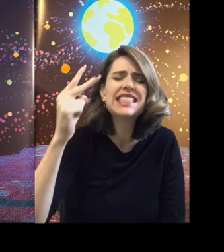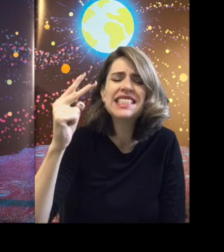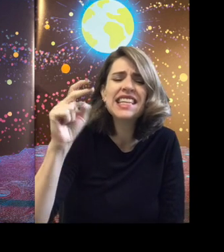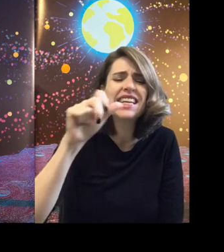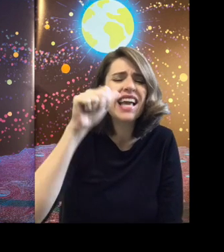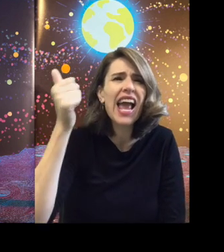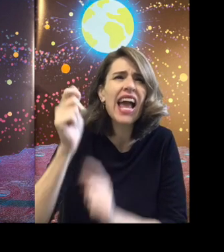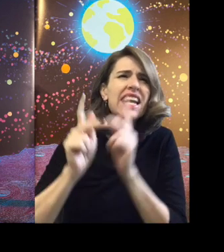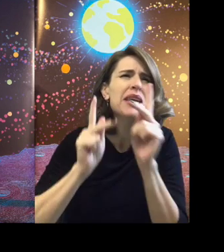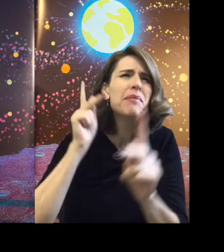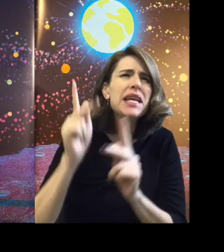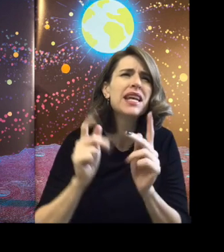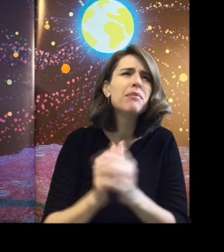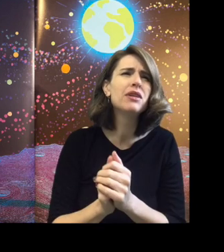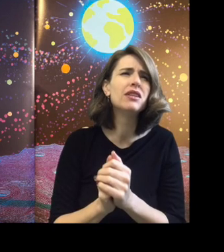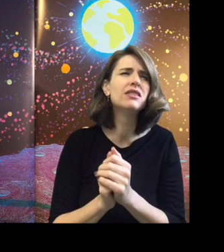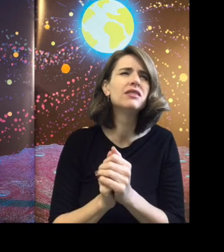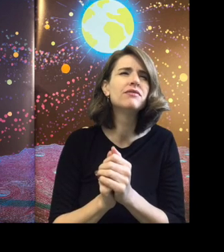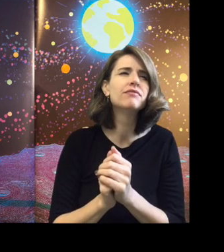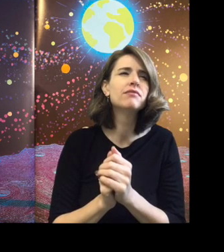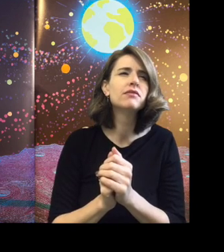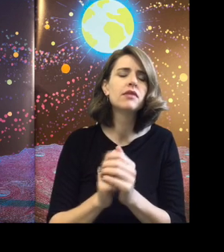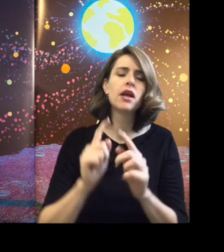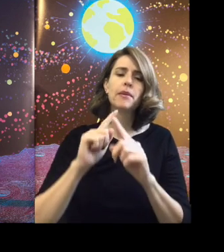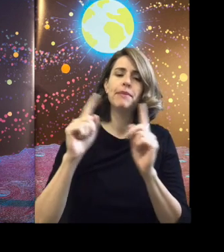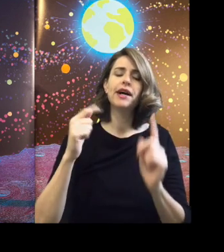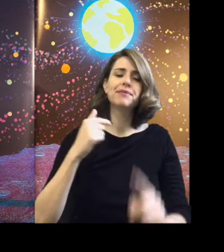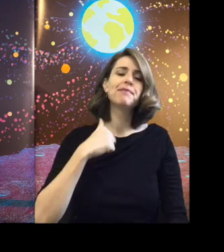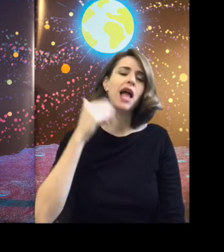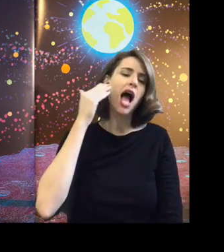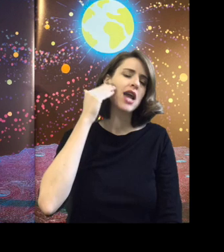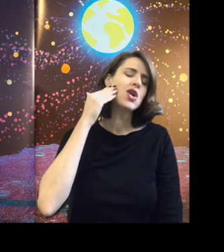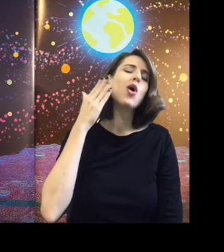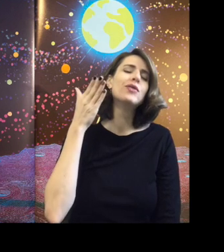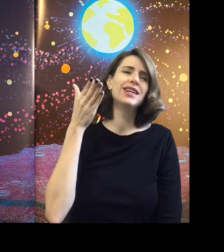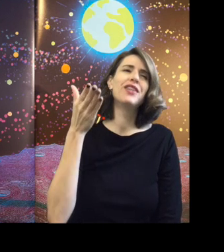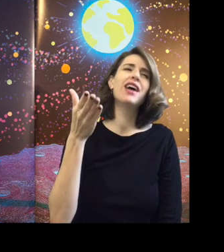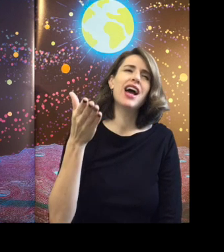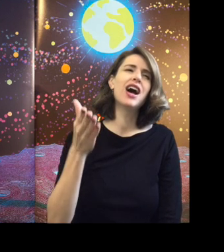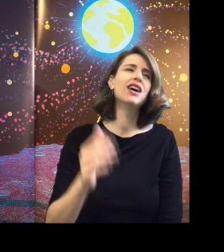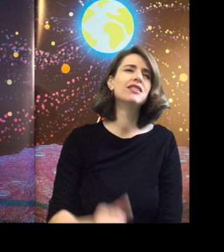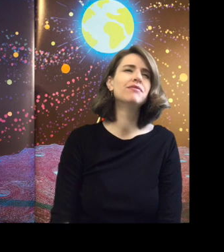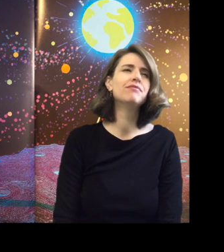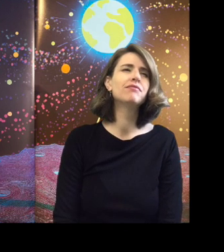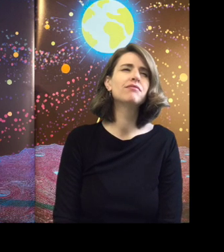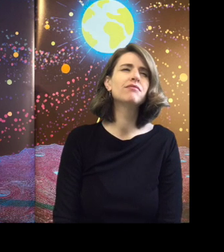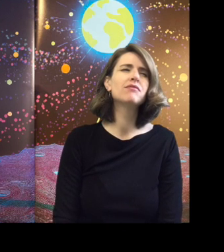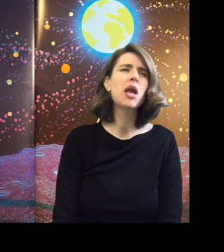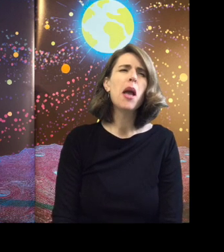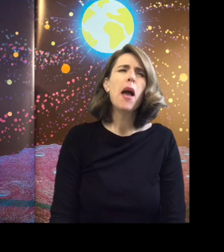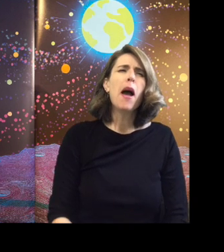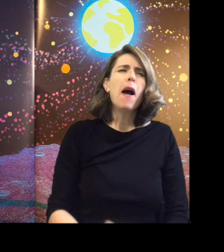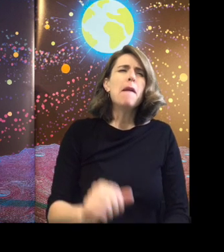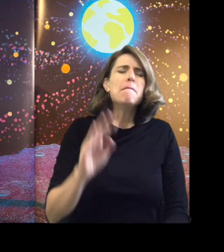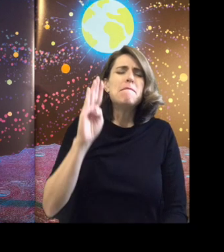can't see any people, but I know they're there.